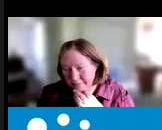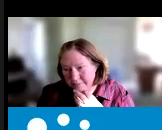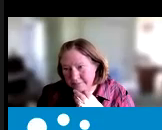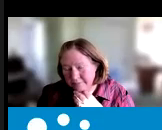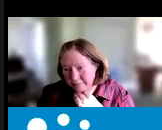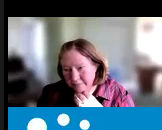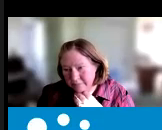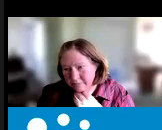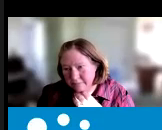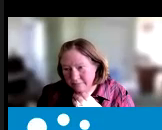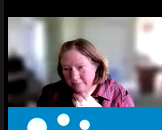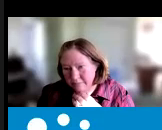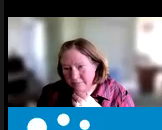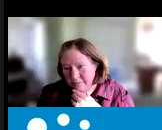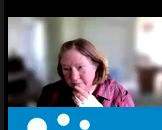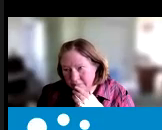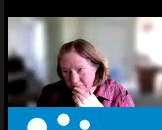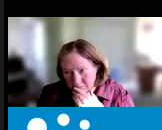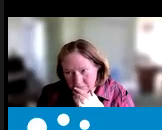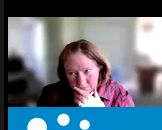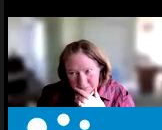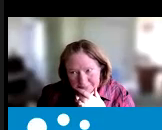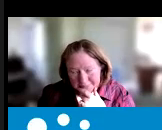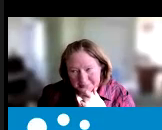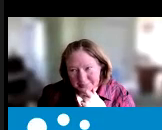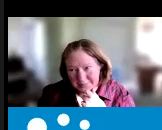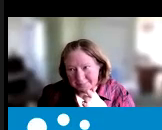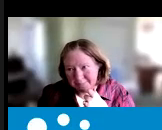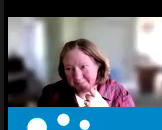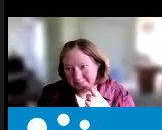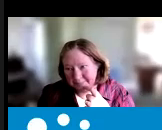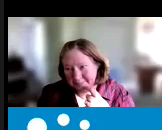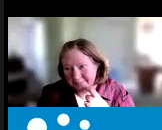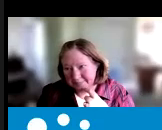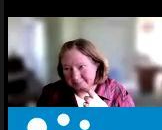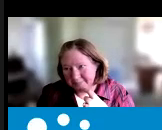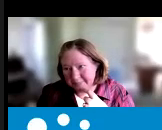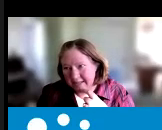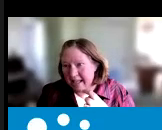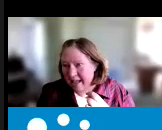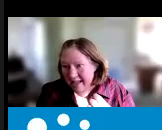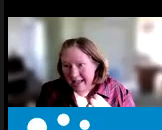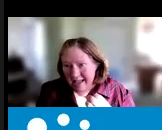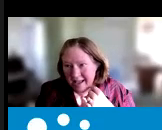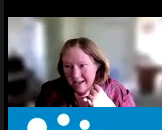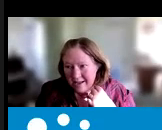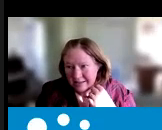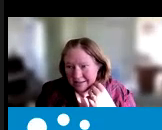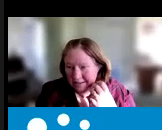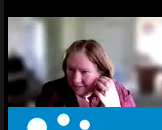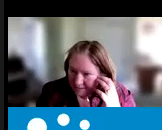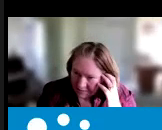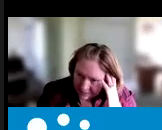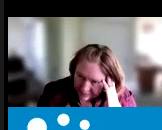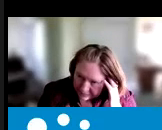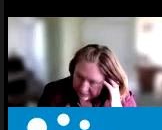more of this community school model without having to do too, you know, sometimes that can be tricky. So that, I